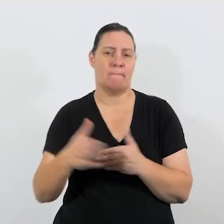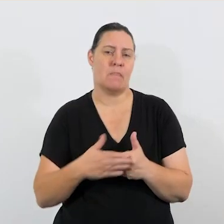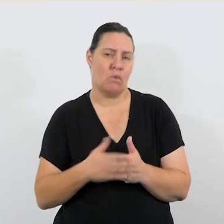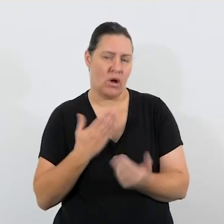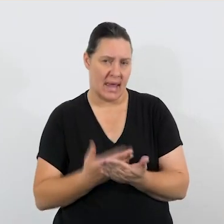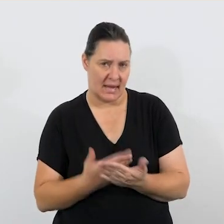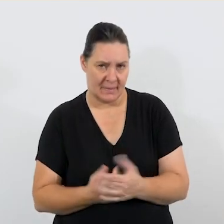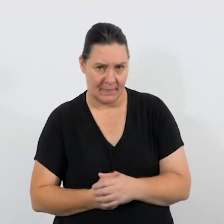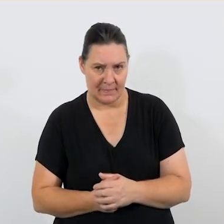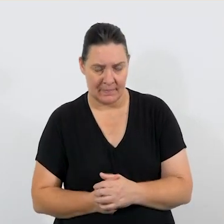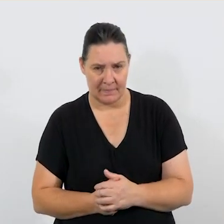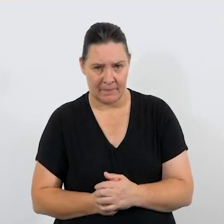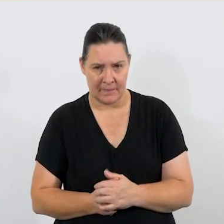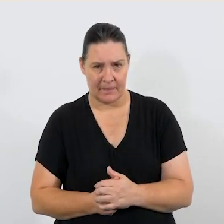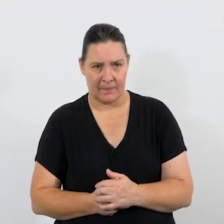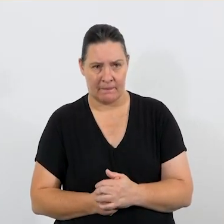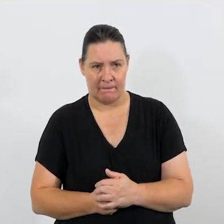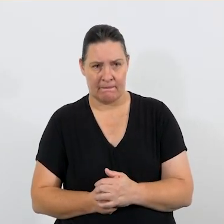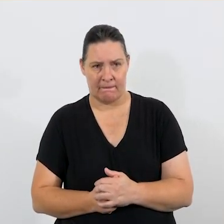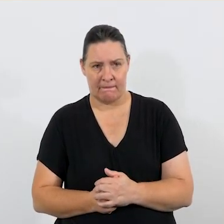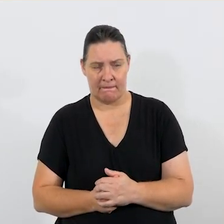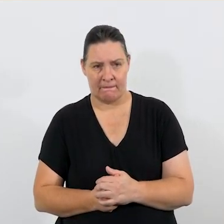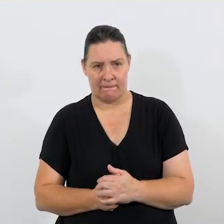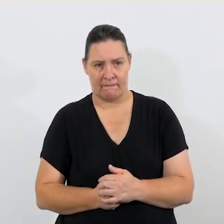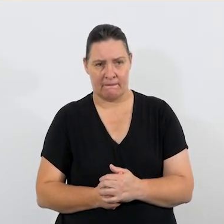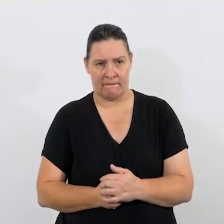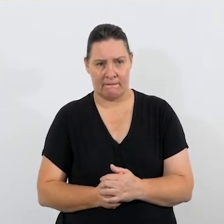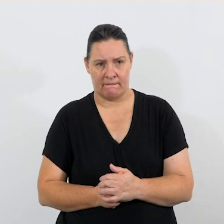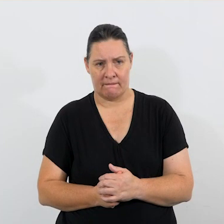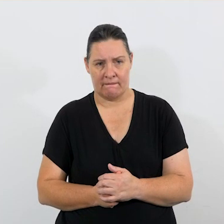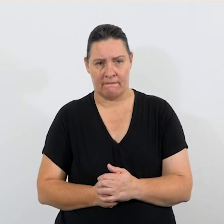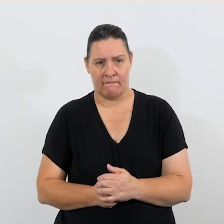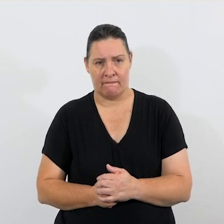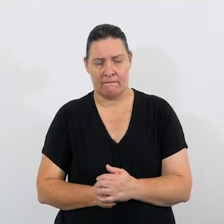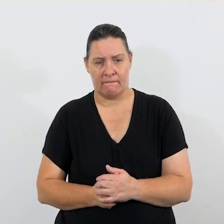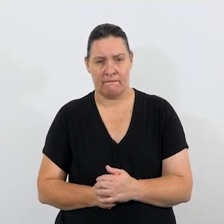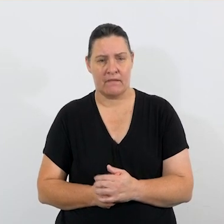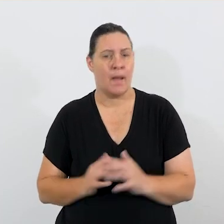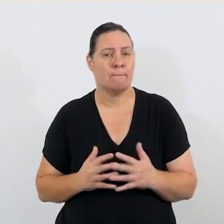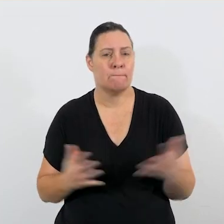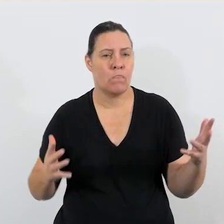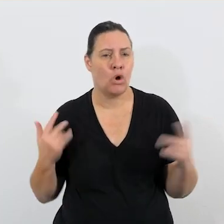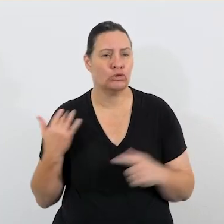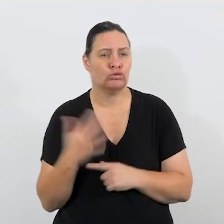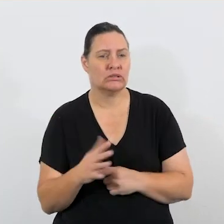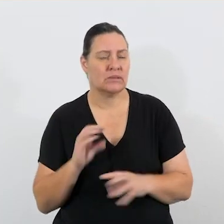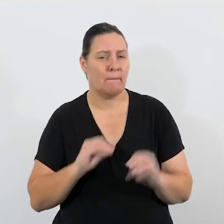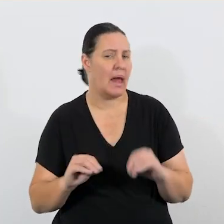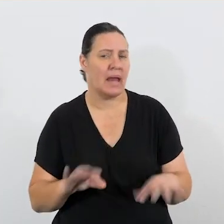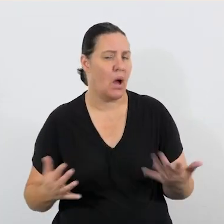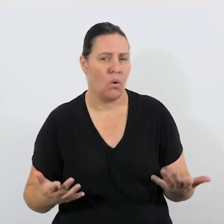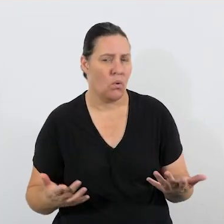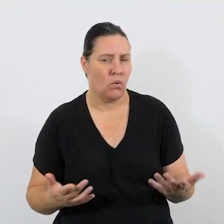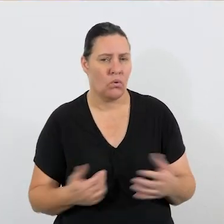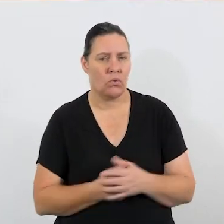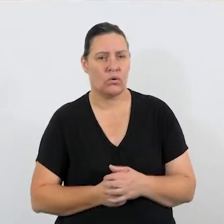trees. We can plant more trees. And how is planting more trees helping? Now,